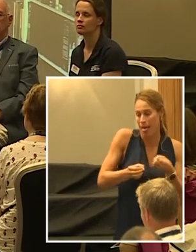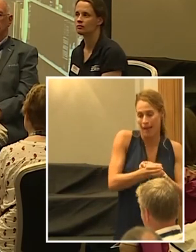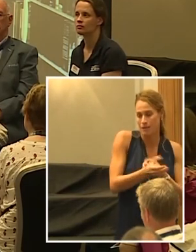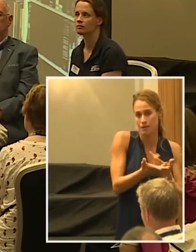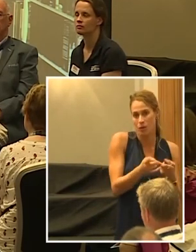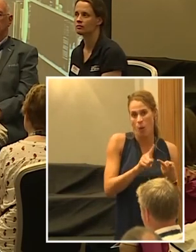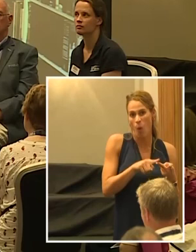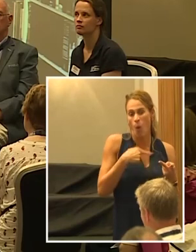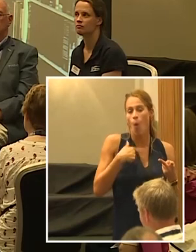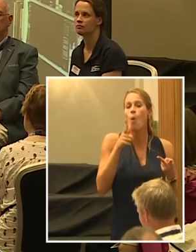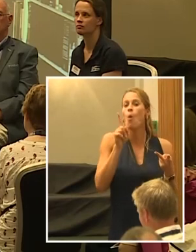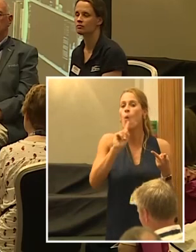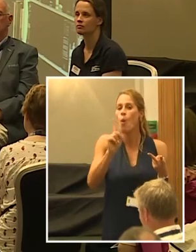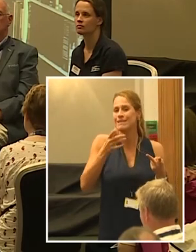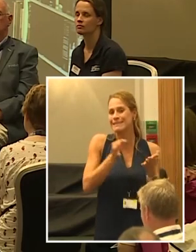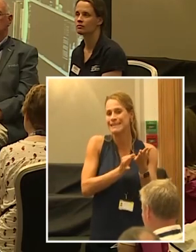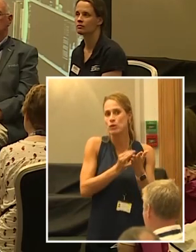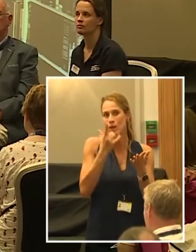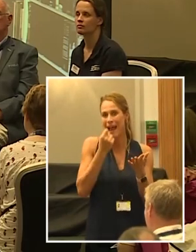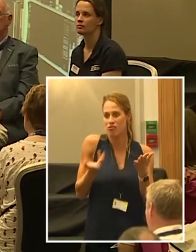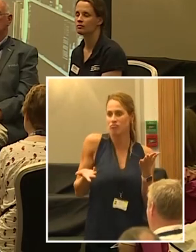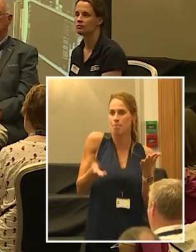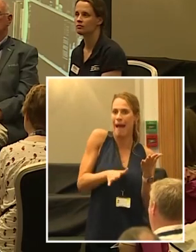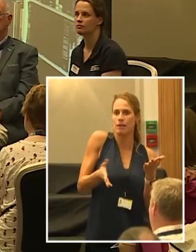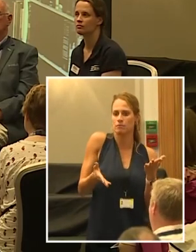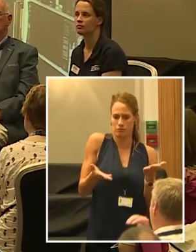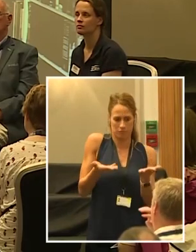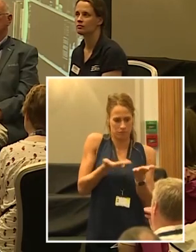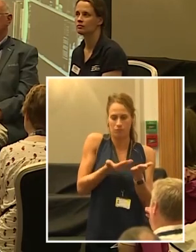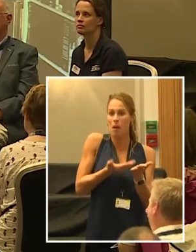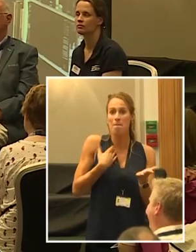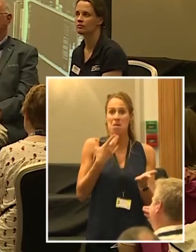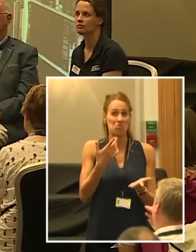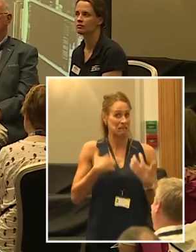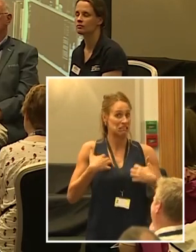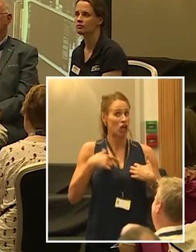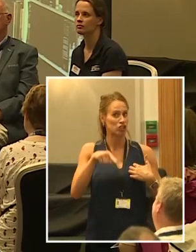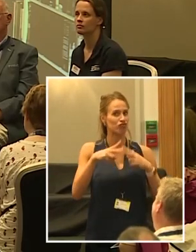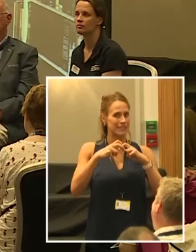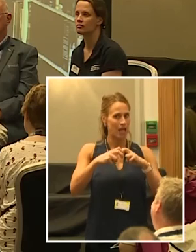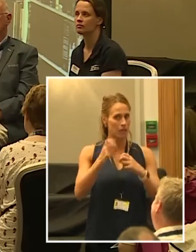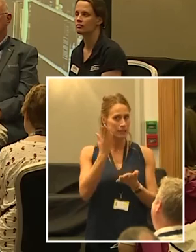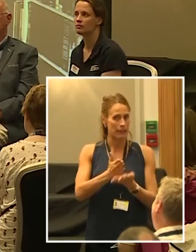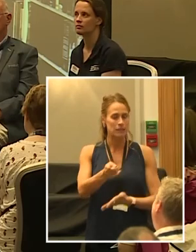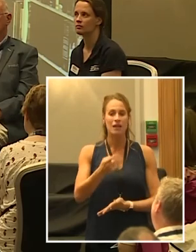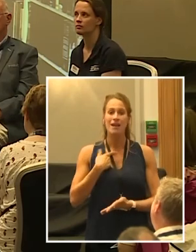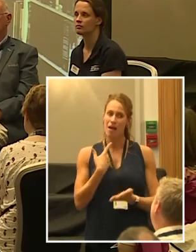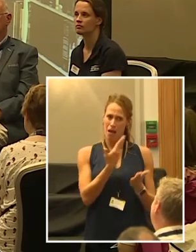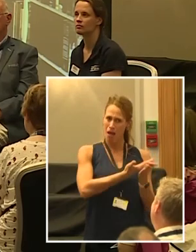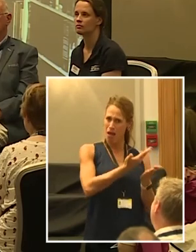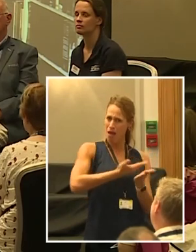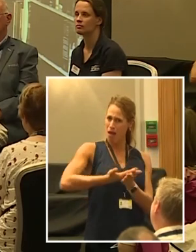we actually retrieve? And again, a very exciting area of research. But there is a literature, there are lots